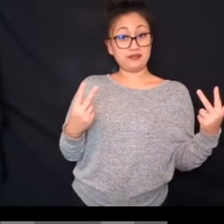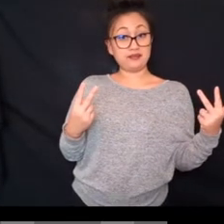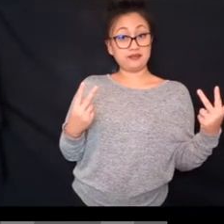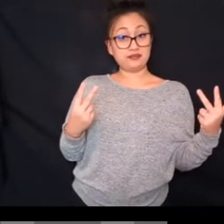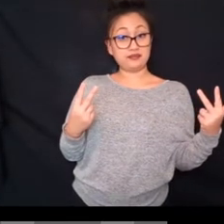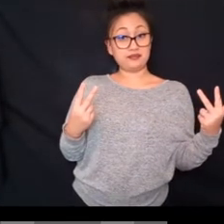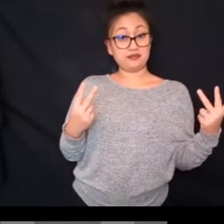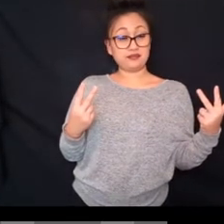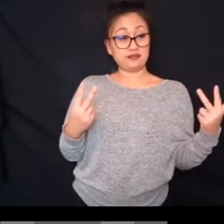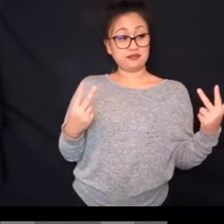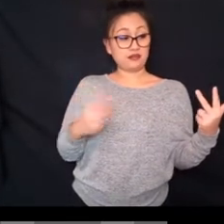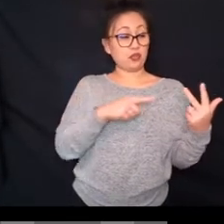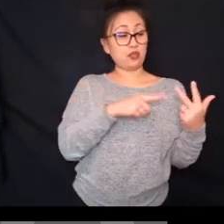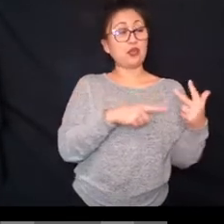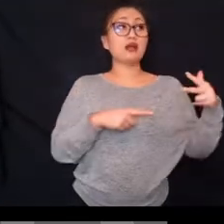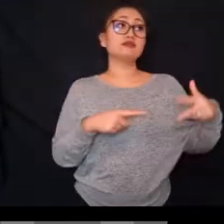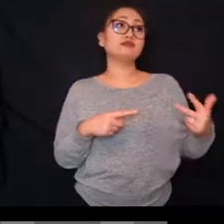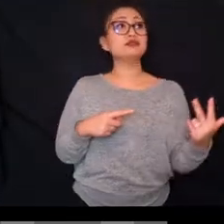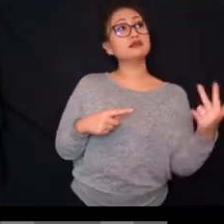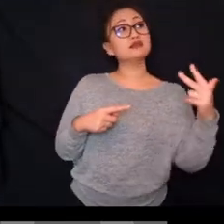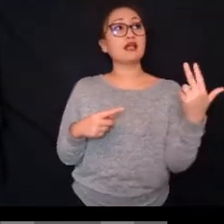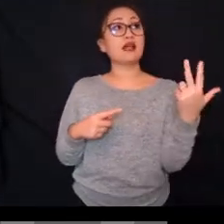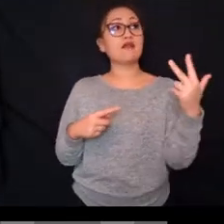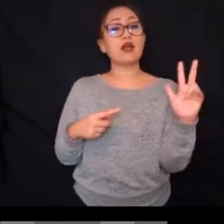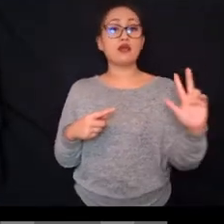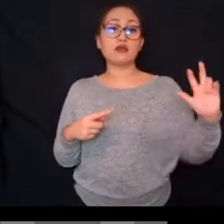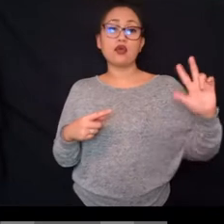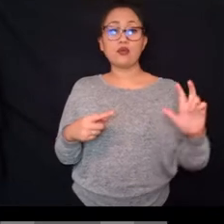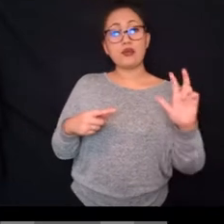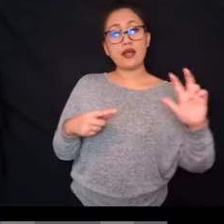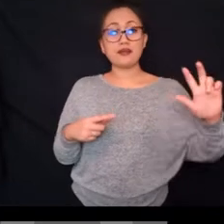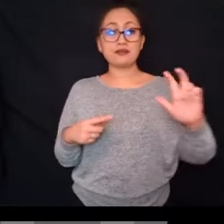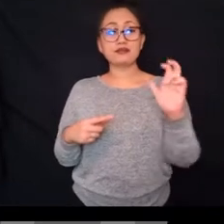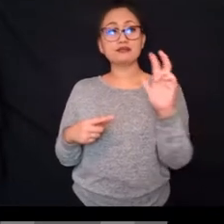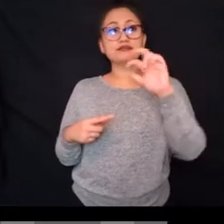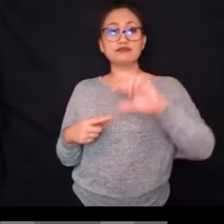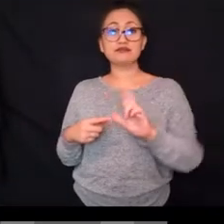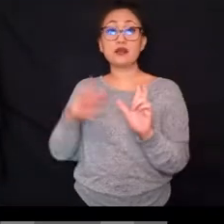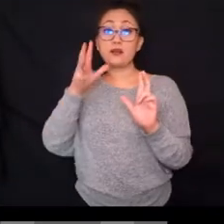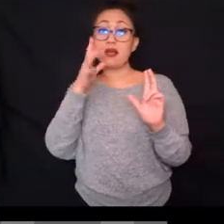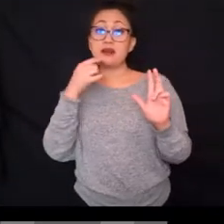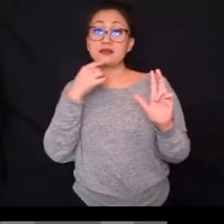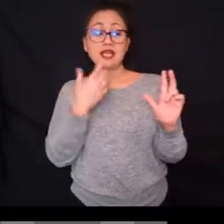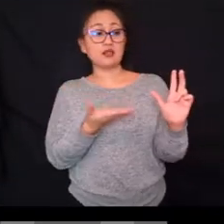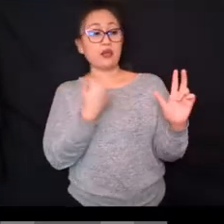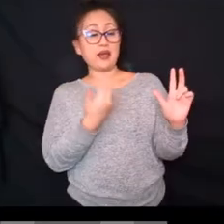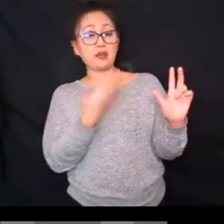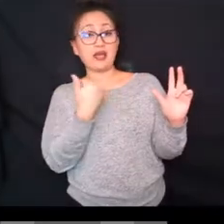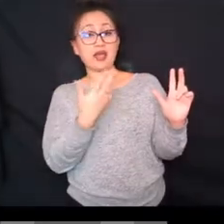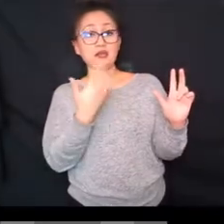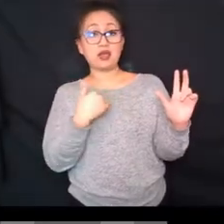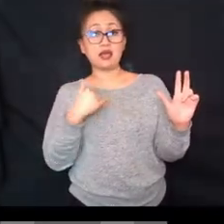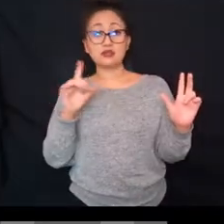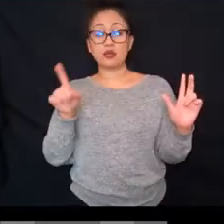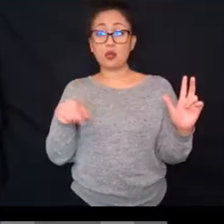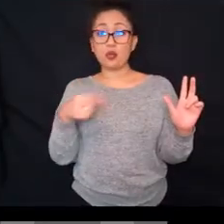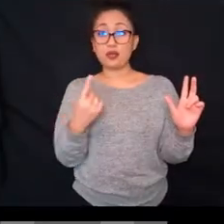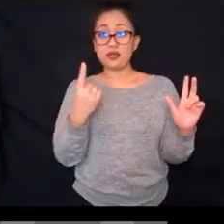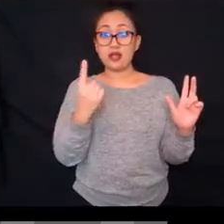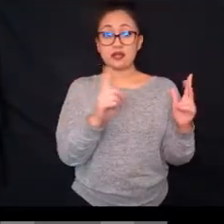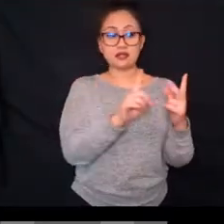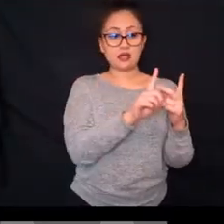ducks went out one day over the hills and far away. When the mother duck said quack, quack, quack,